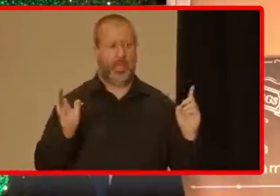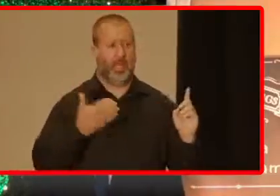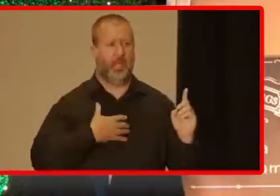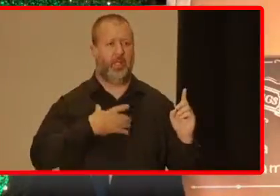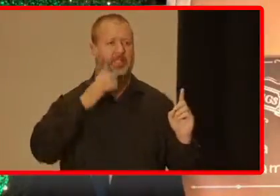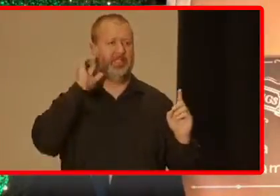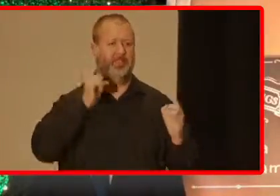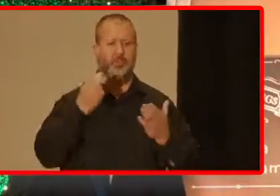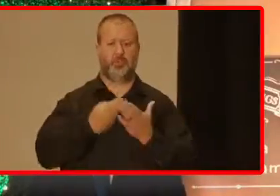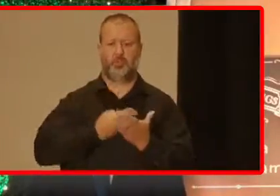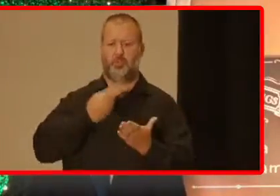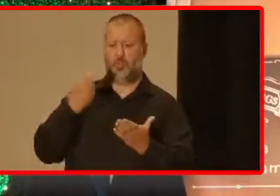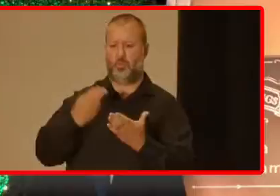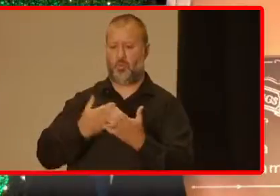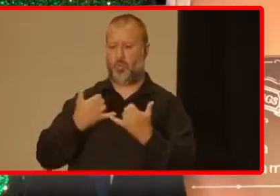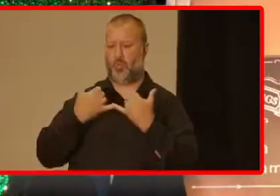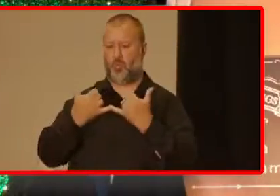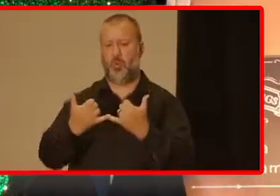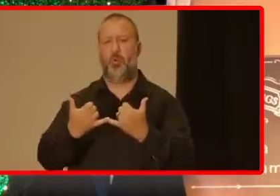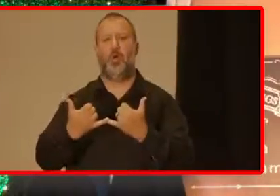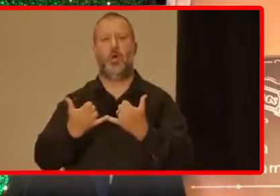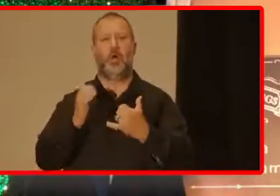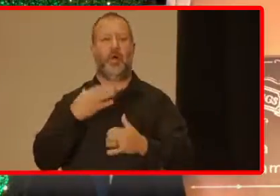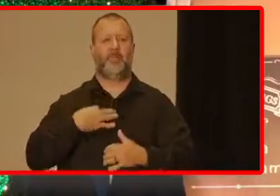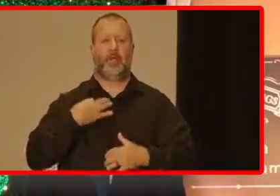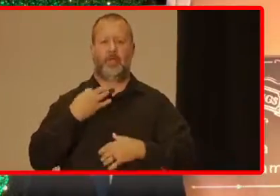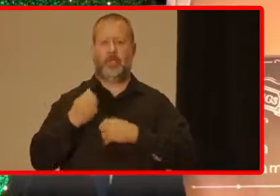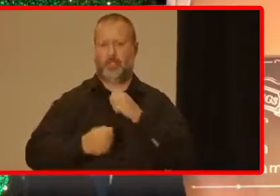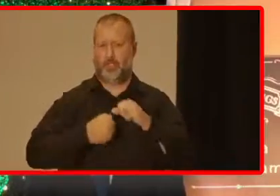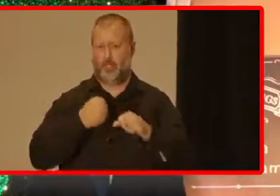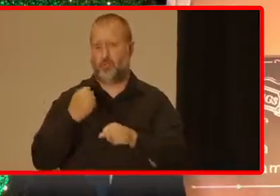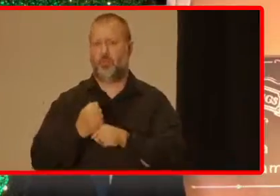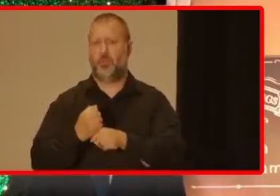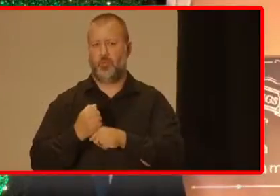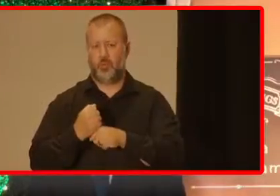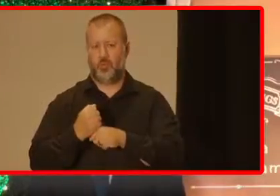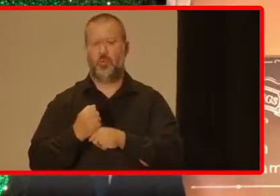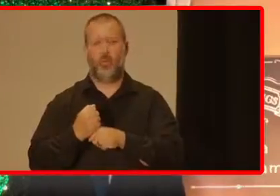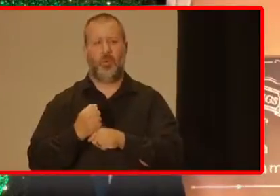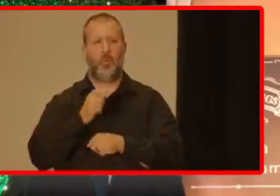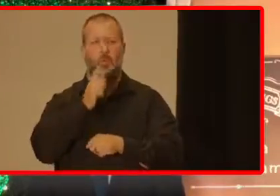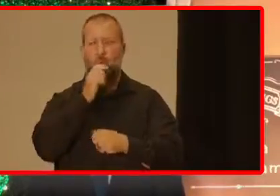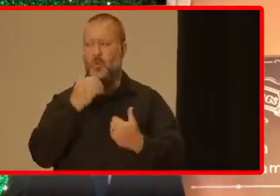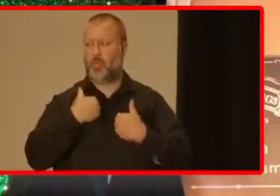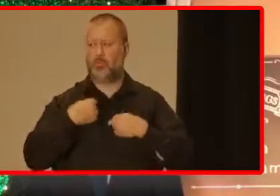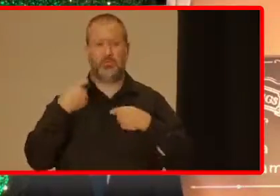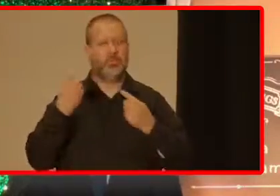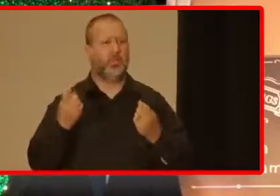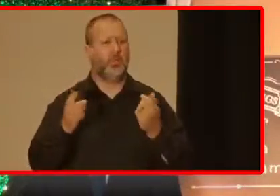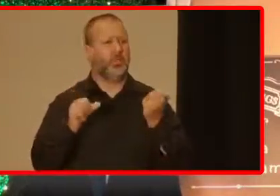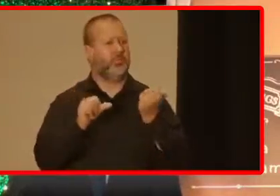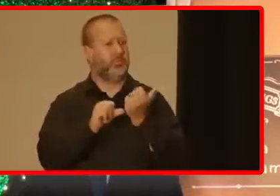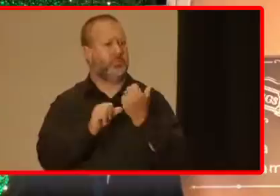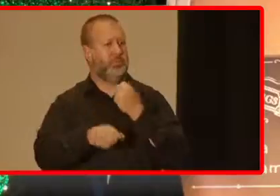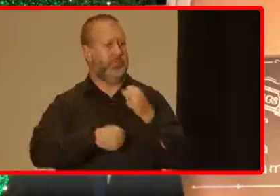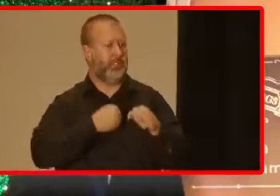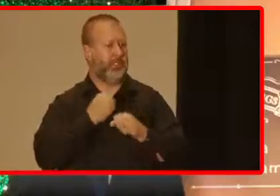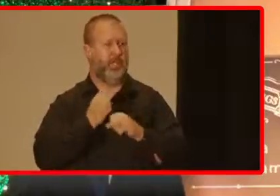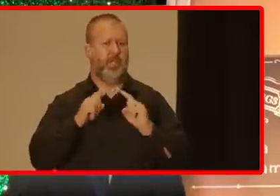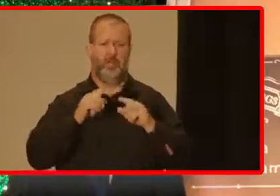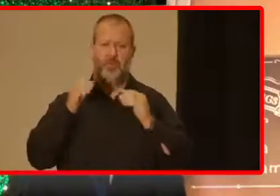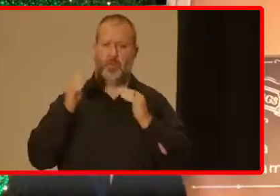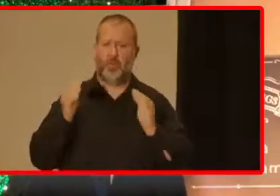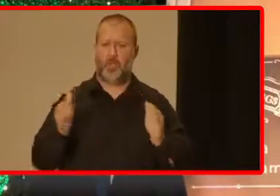Spoon Award. And that's for our Volunteer of the Year, who has assisted us throughout the year in various